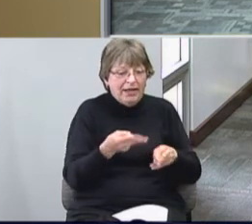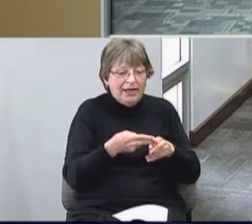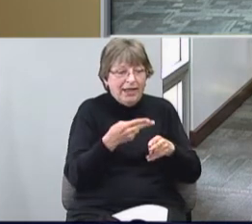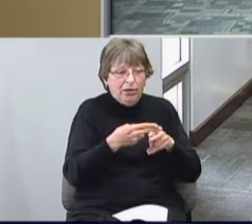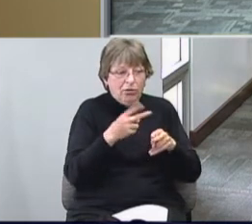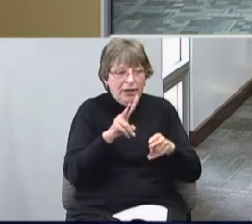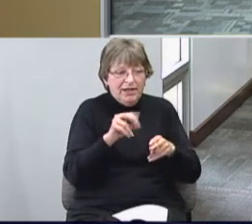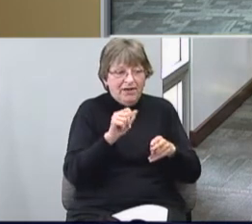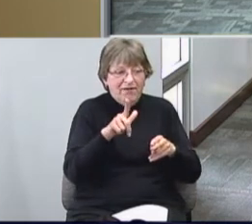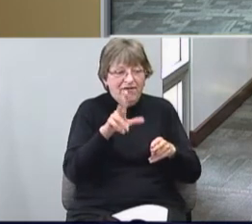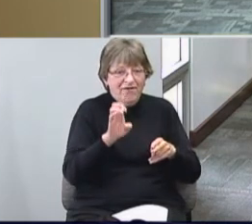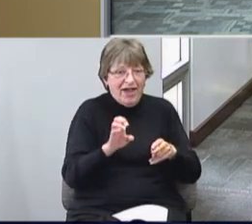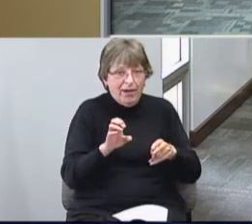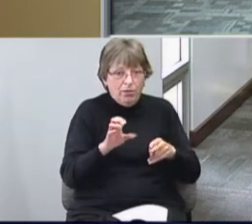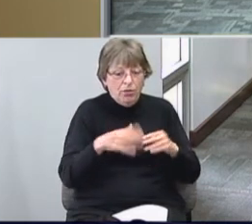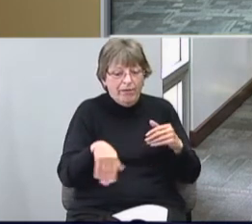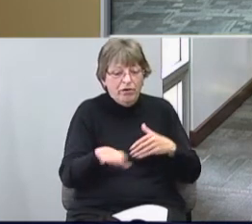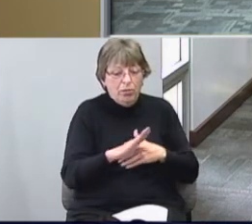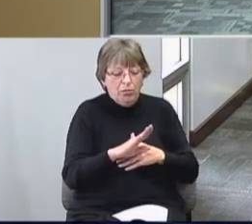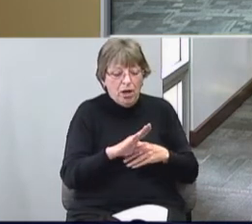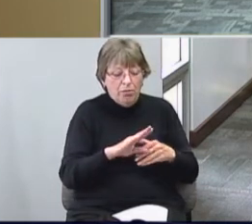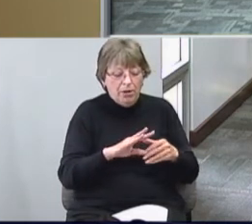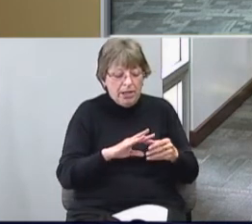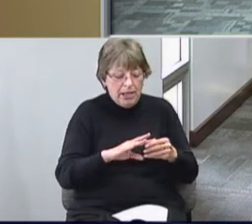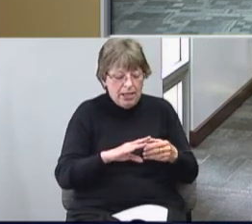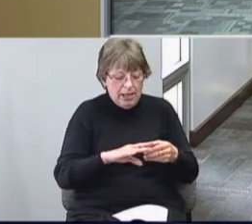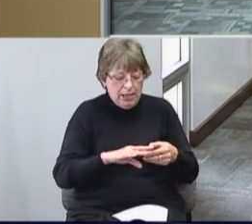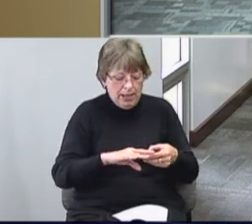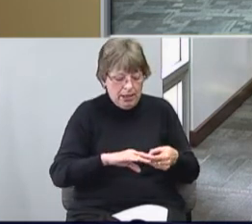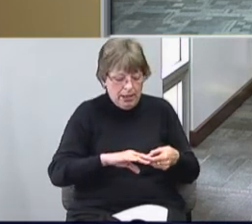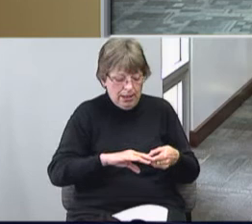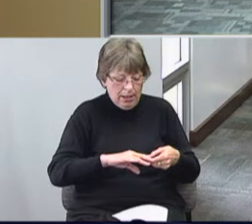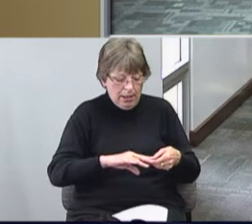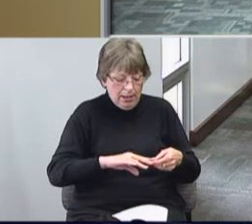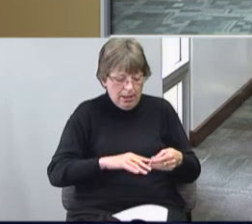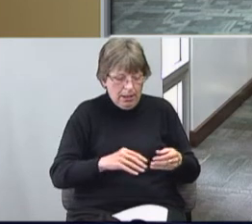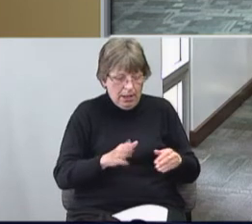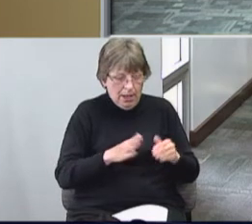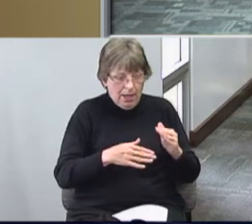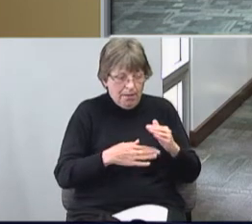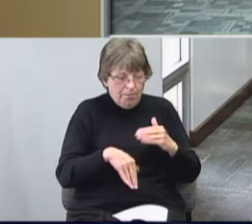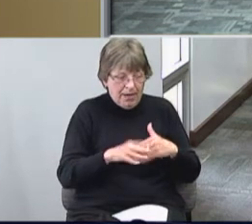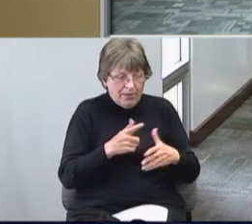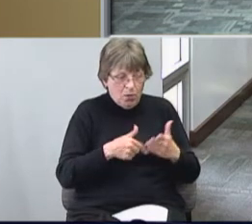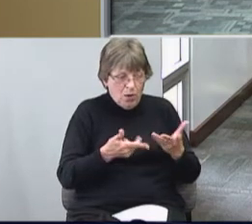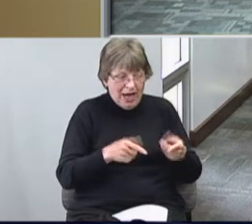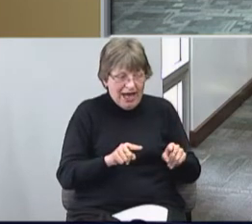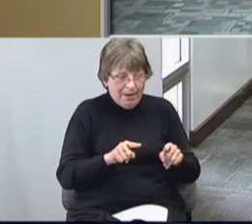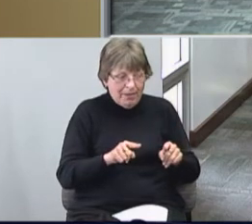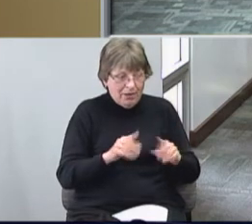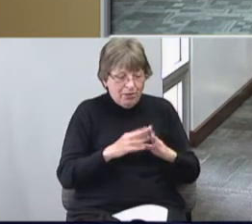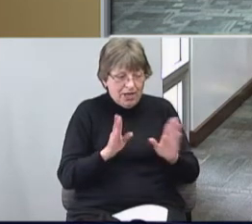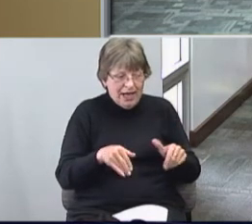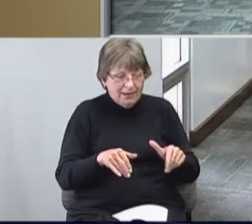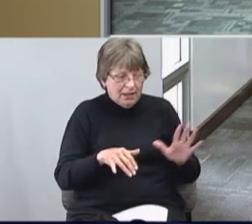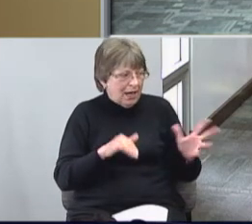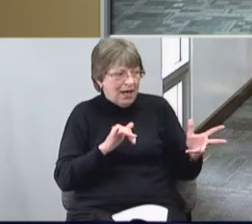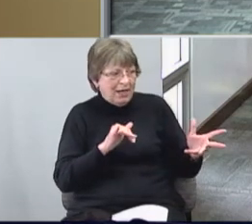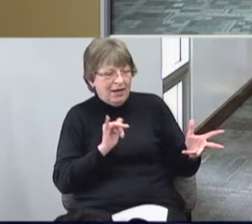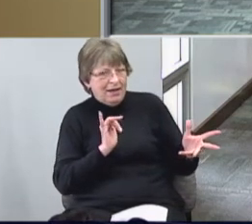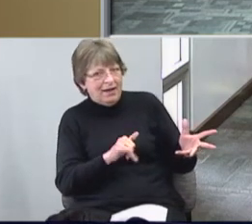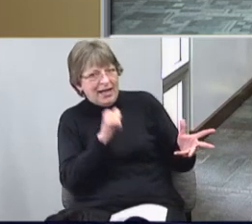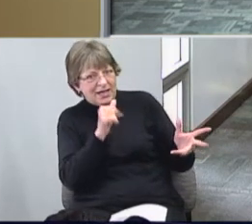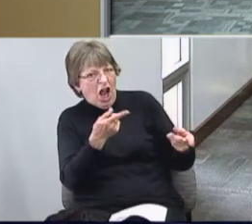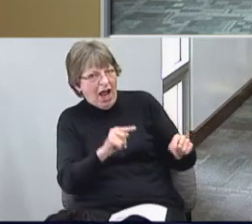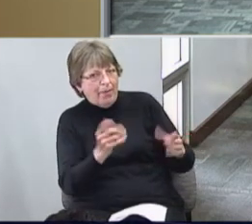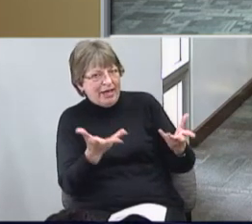valuation based on what Right. the occupant has done to the house, and that's not necessarily the case. It's not necessarily No. the case, that's true. I think that the